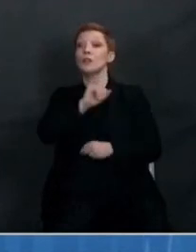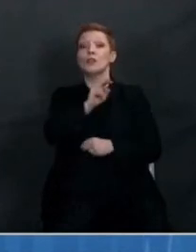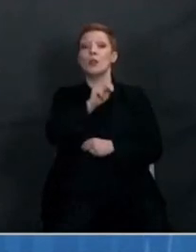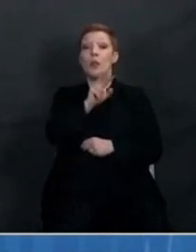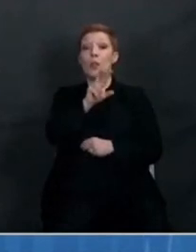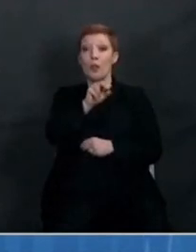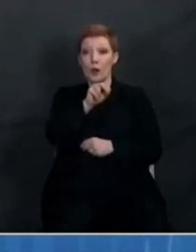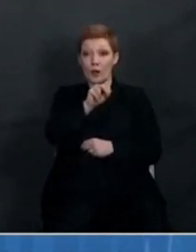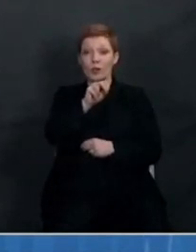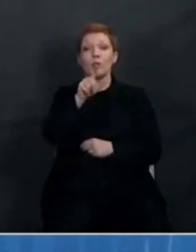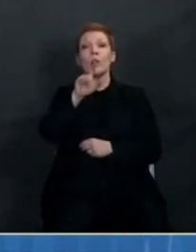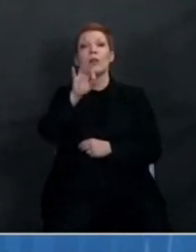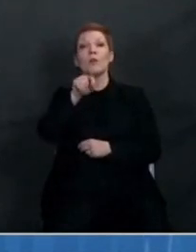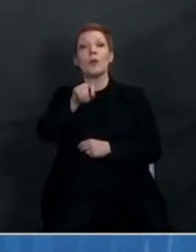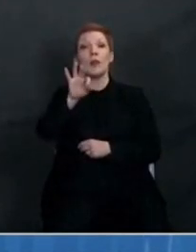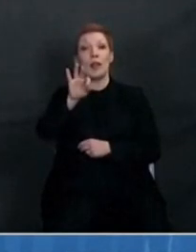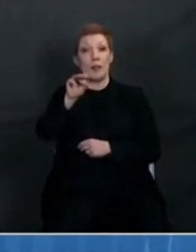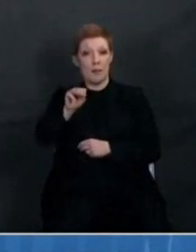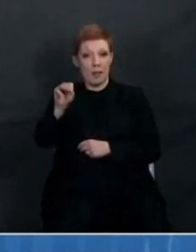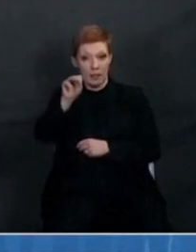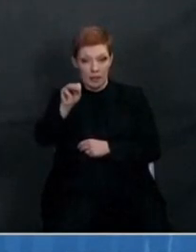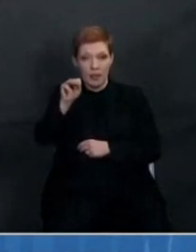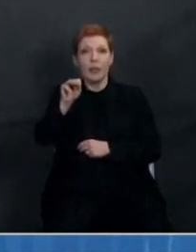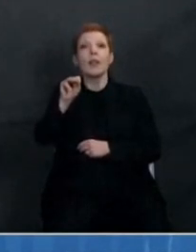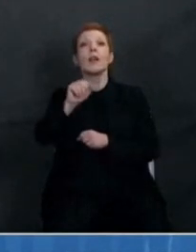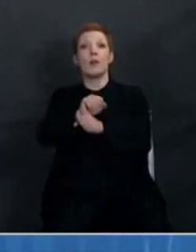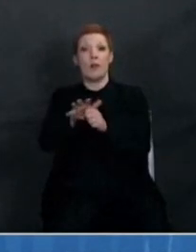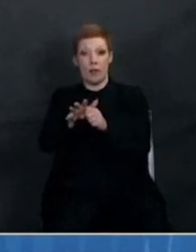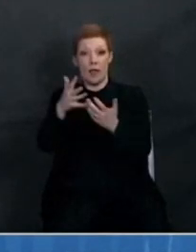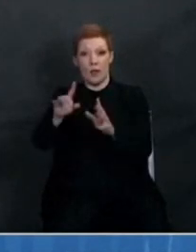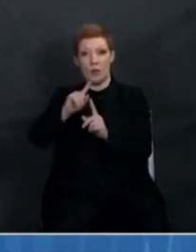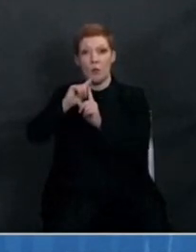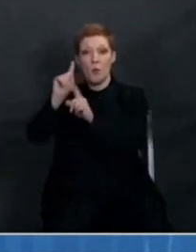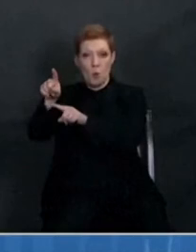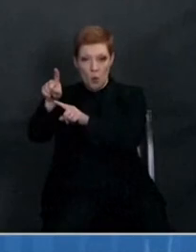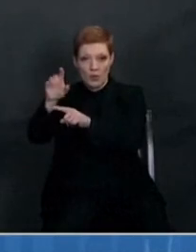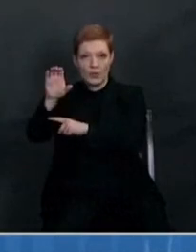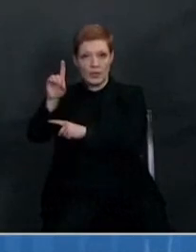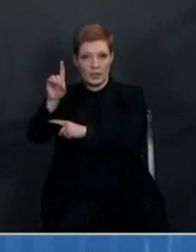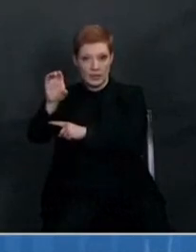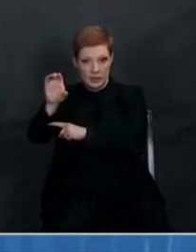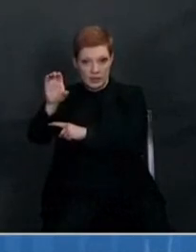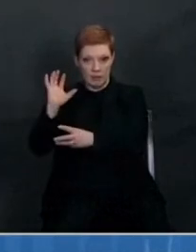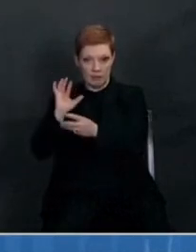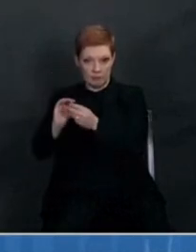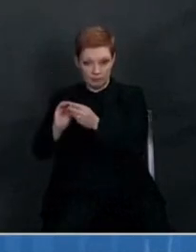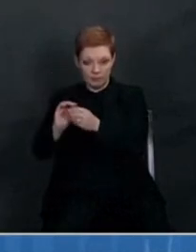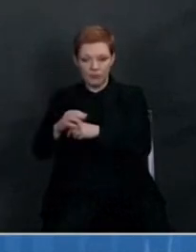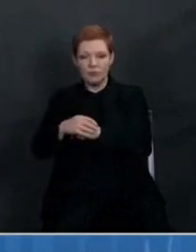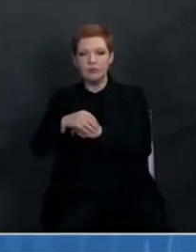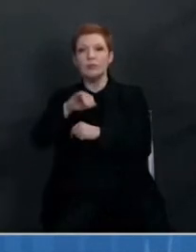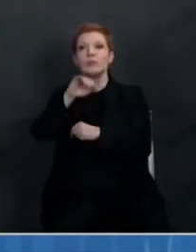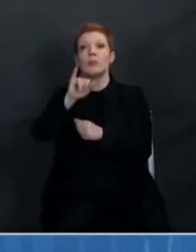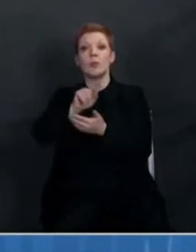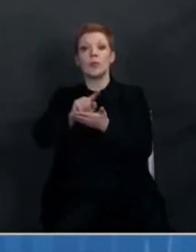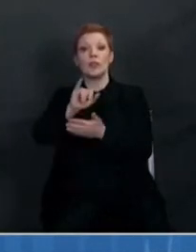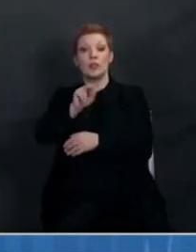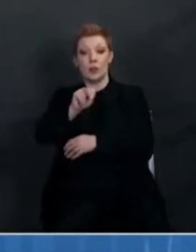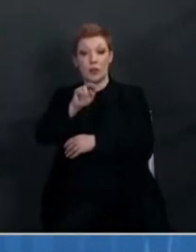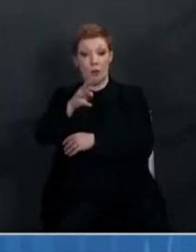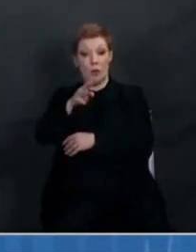25.9 million COVID-19 cases have been reported to the CDC. During the week of January 24th to January